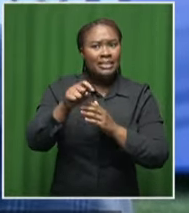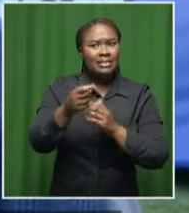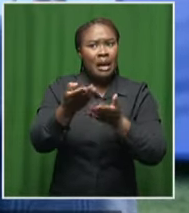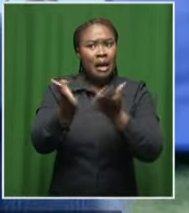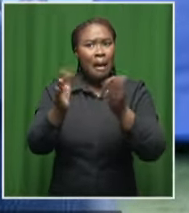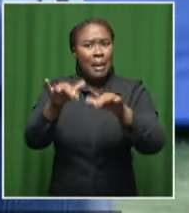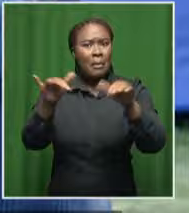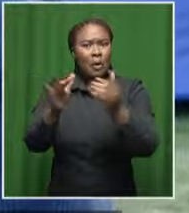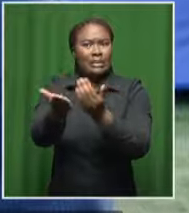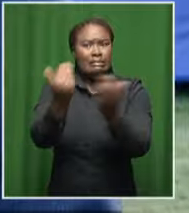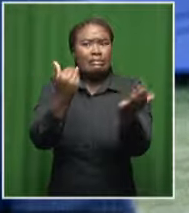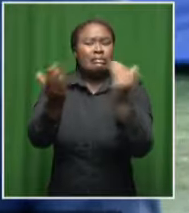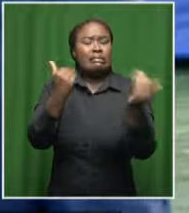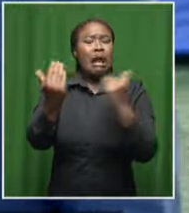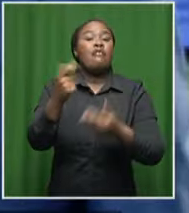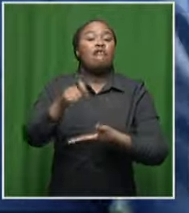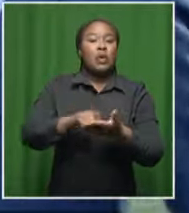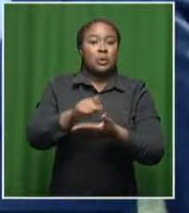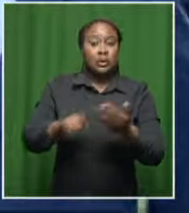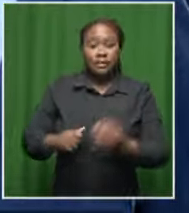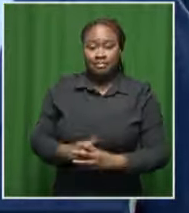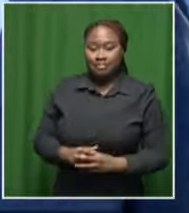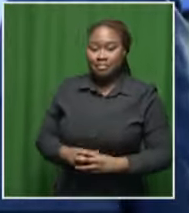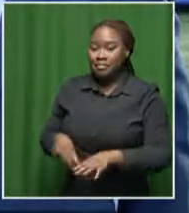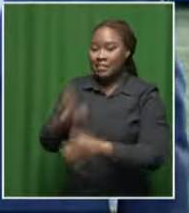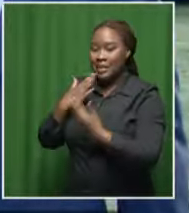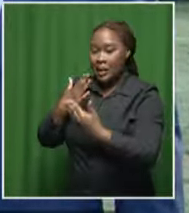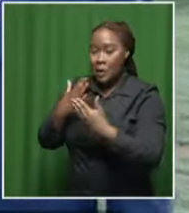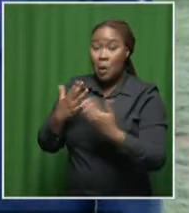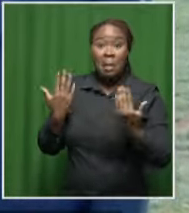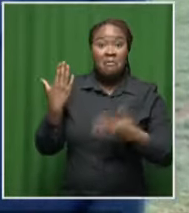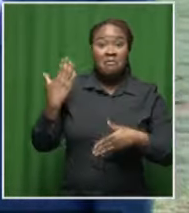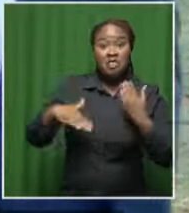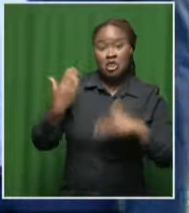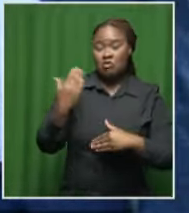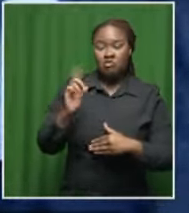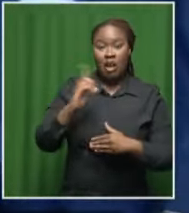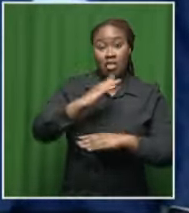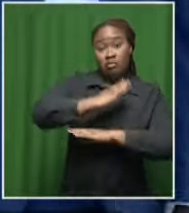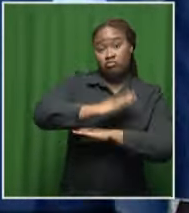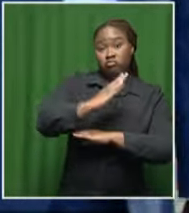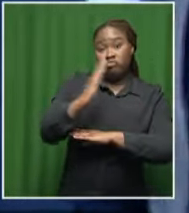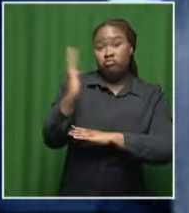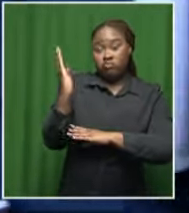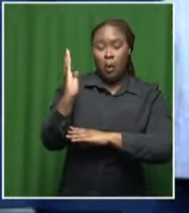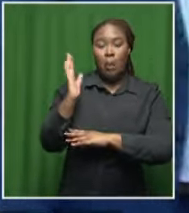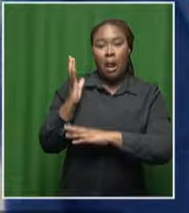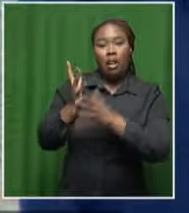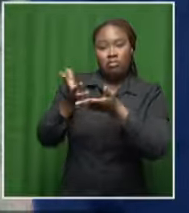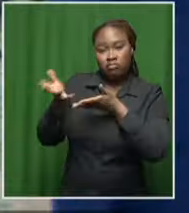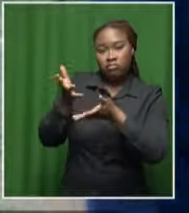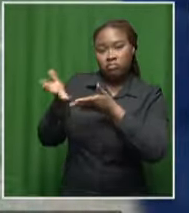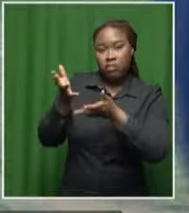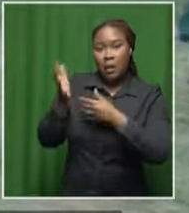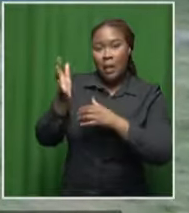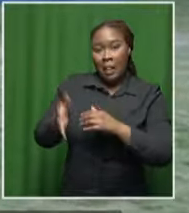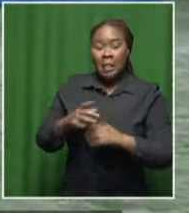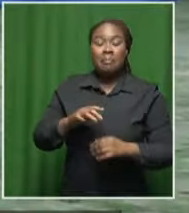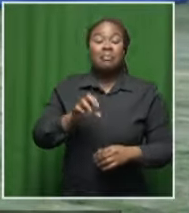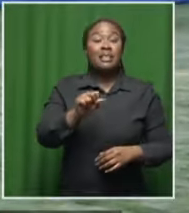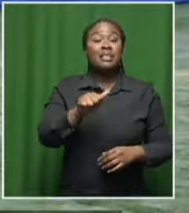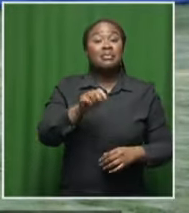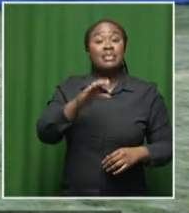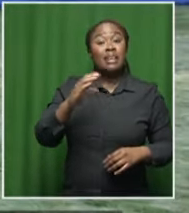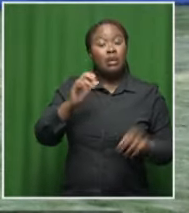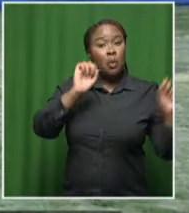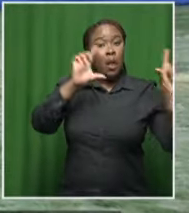Okay. Mr. Ndou, thank you so much for your time. Of course, this isn't the end. We will be engaging with you throughout the course of the day as the SABC gives you rolling